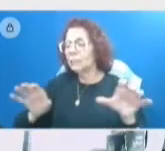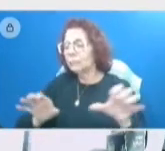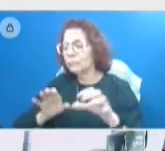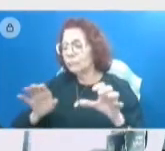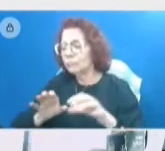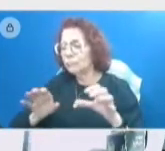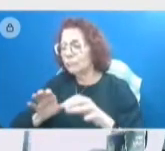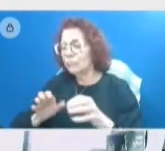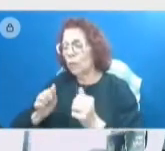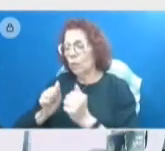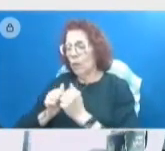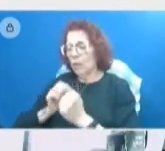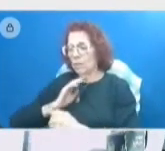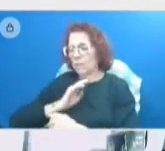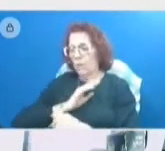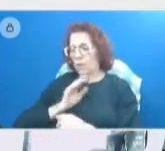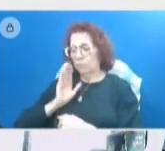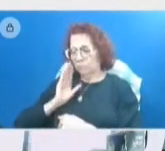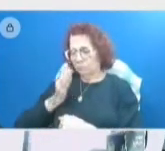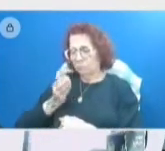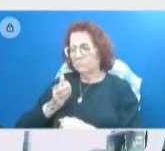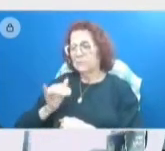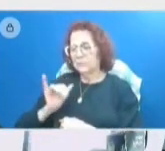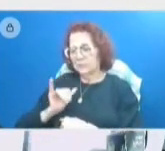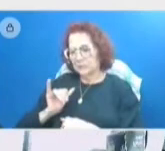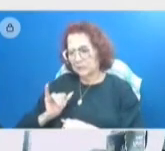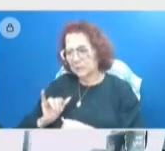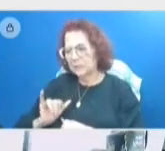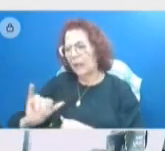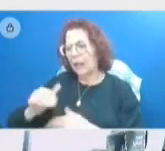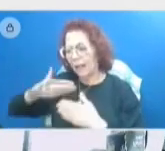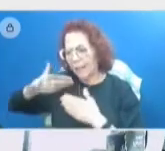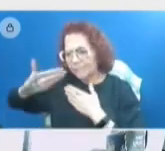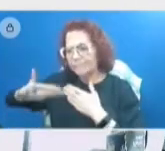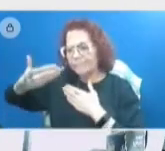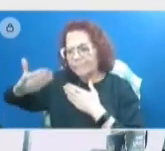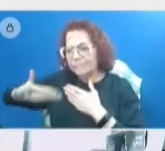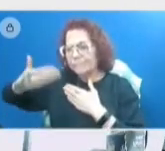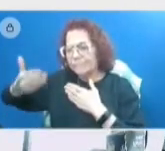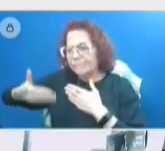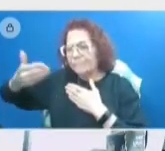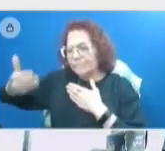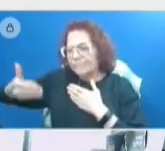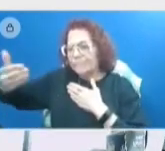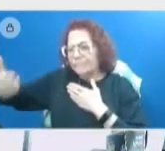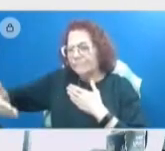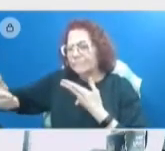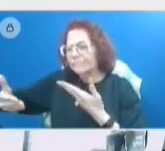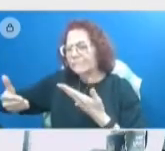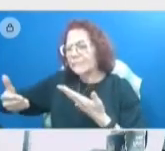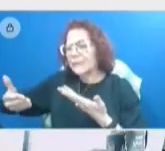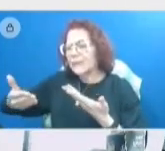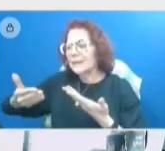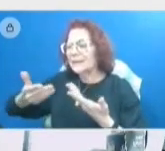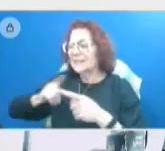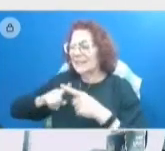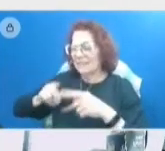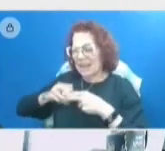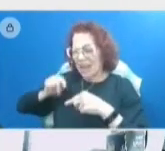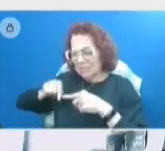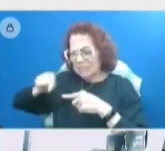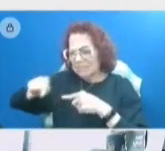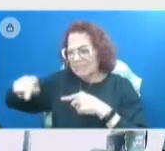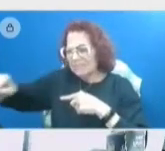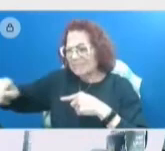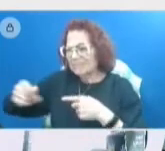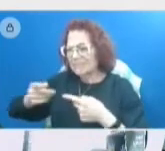did reviews with Cattaraugus, Chemung, Monroe, St. Lawrence, Rockland, Chenango, and